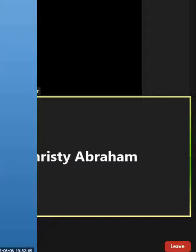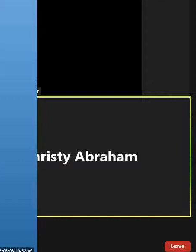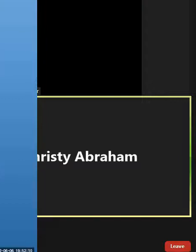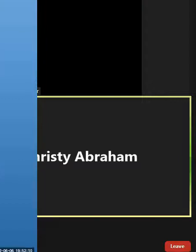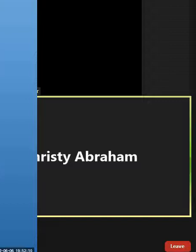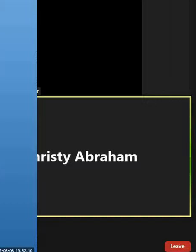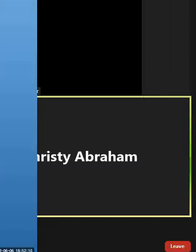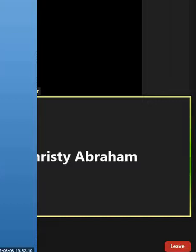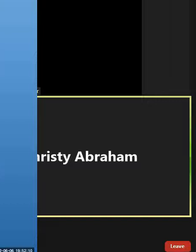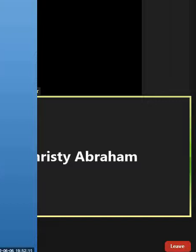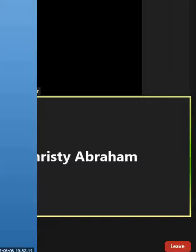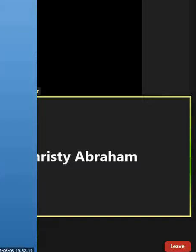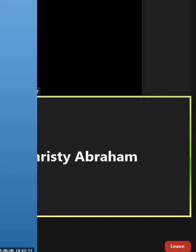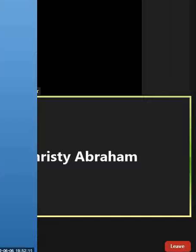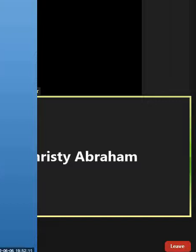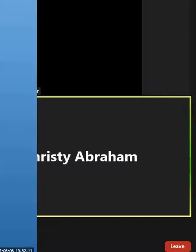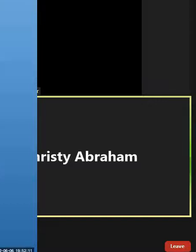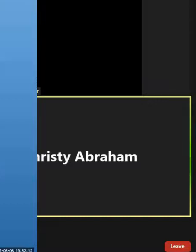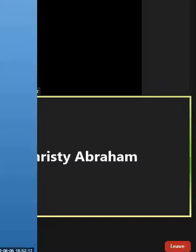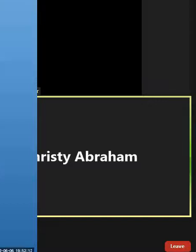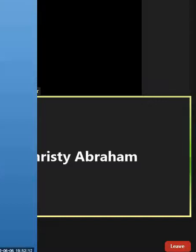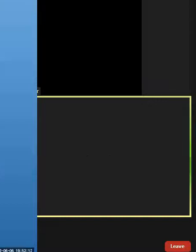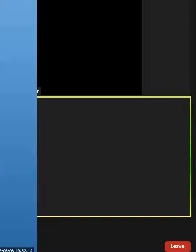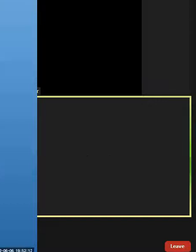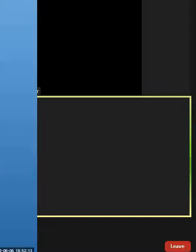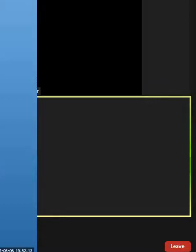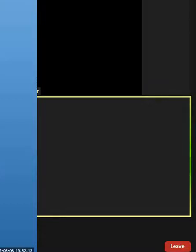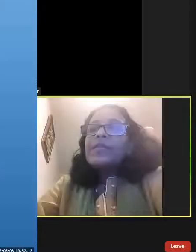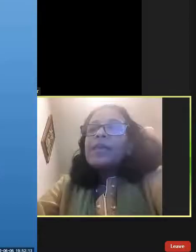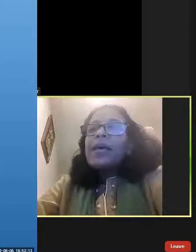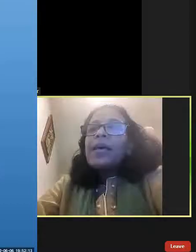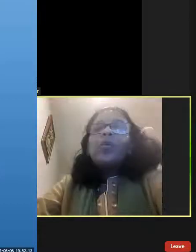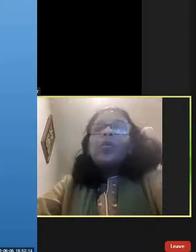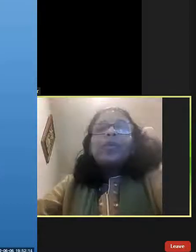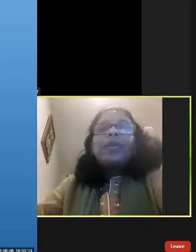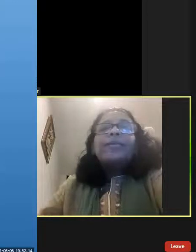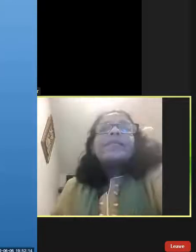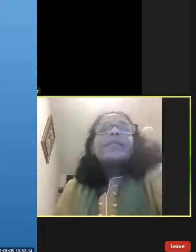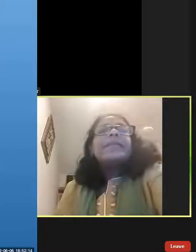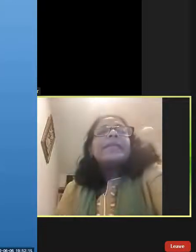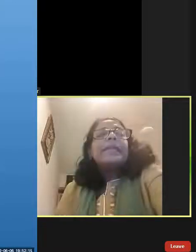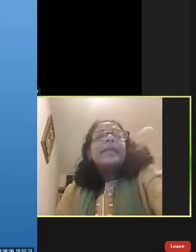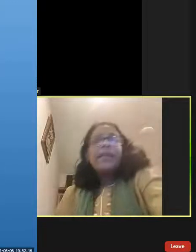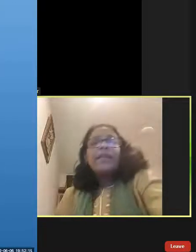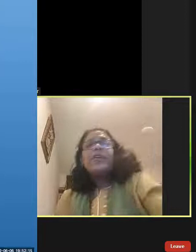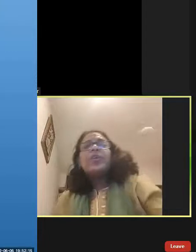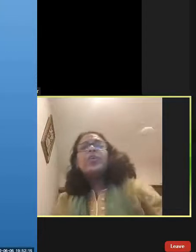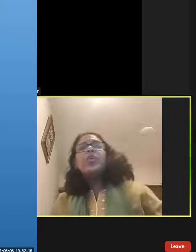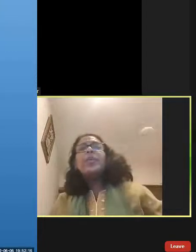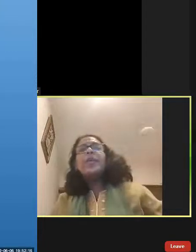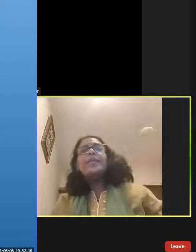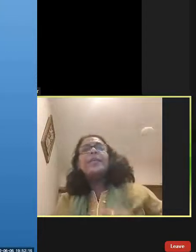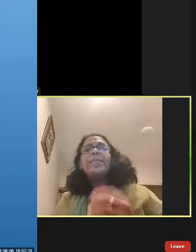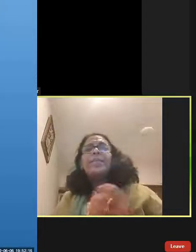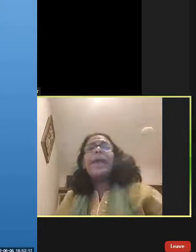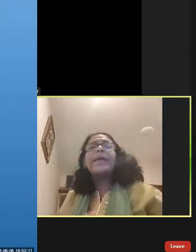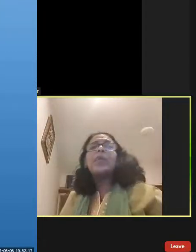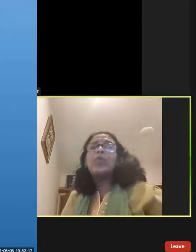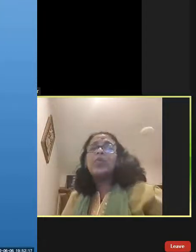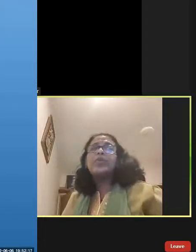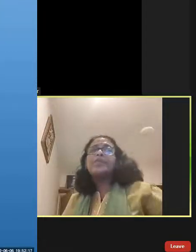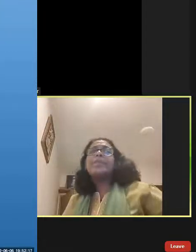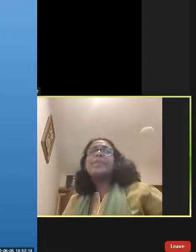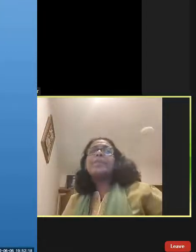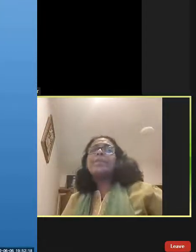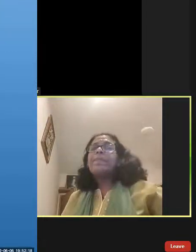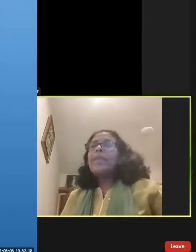with disabilities as stated under the general obligations. So these are certainly referred to in the background